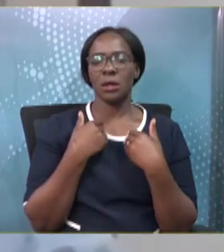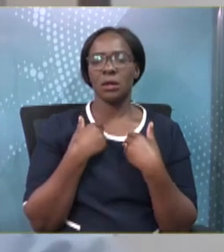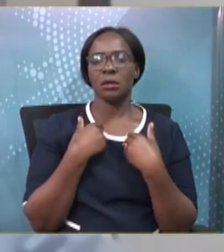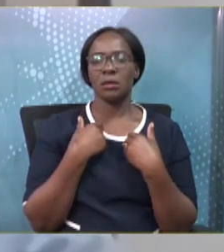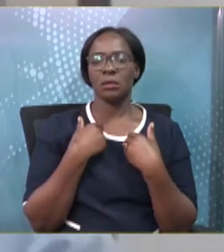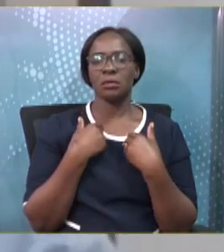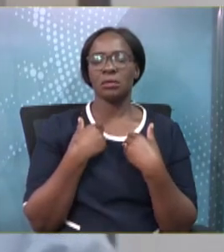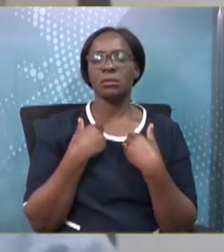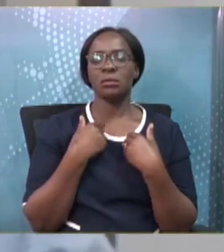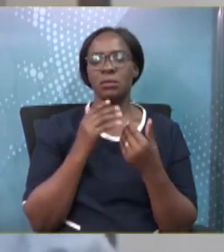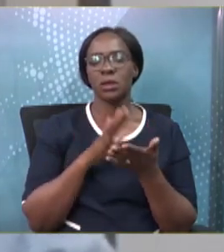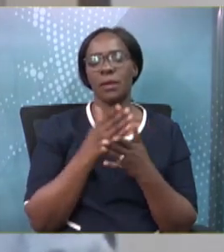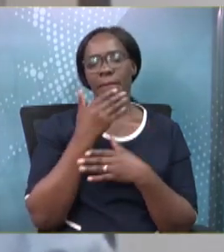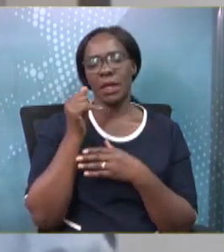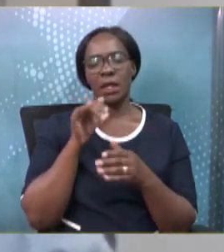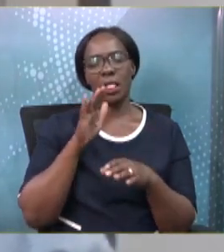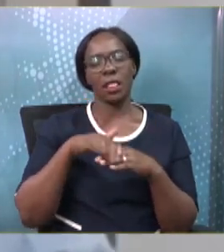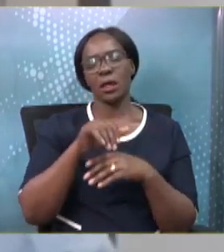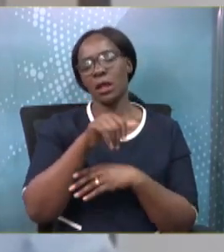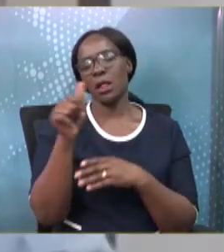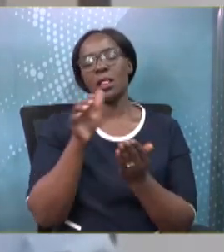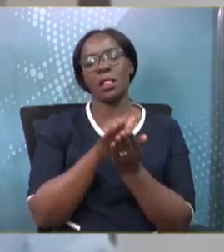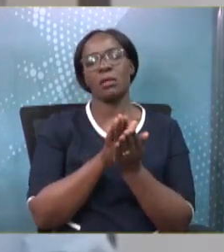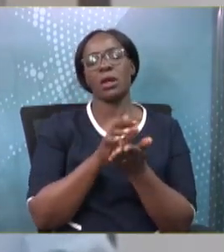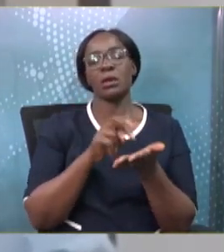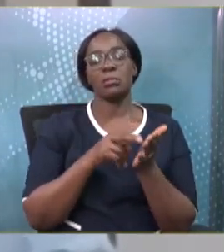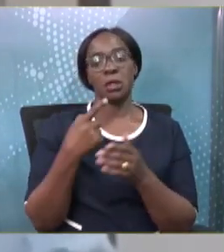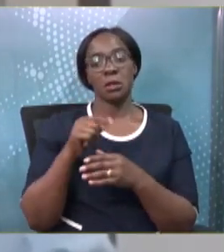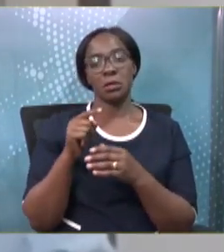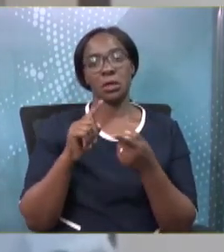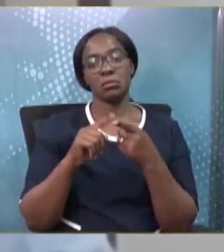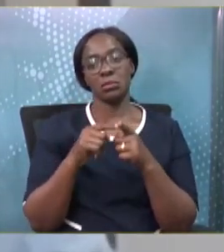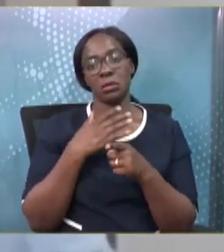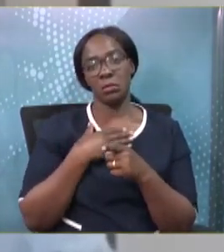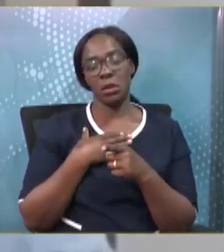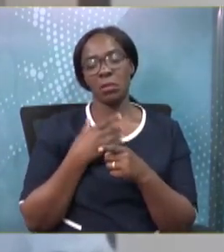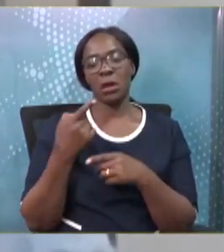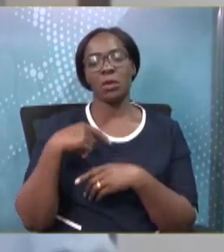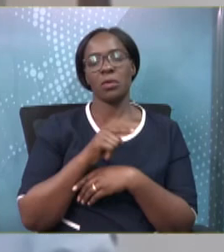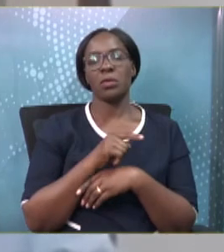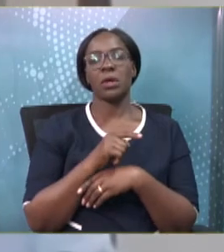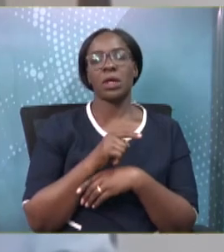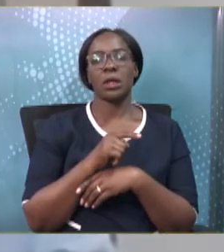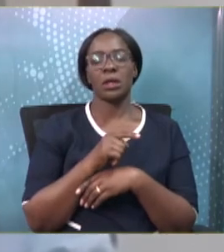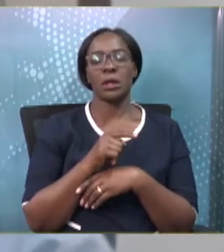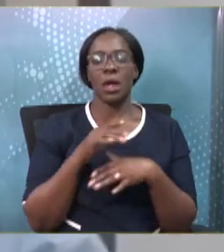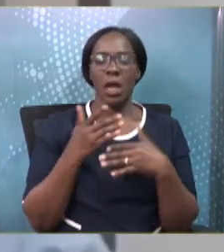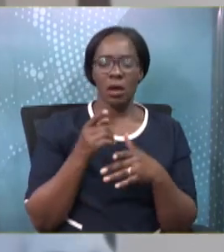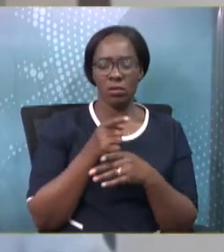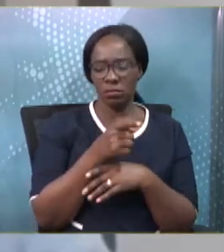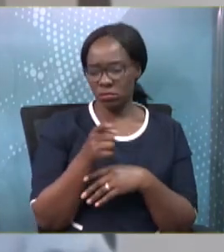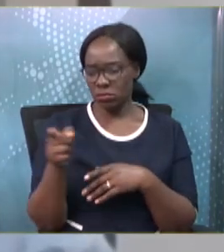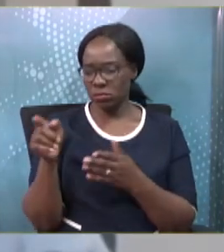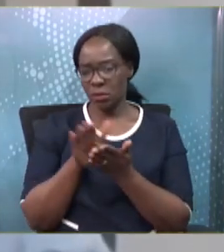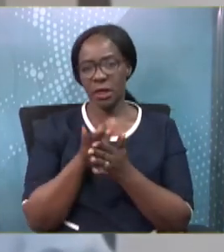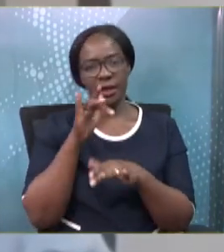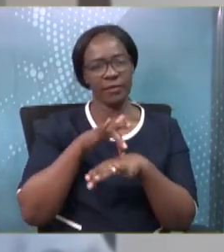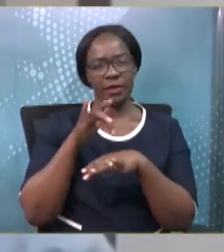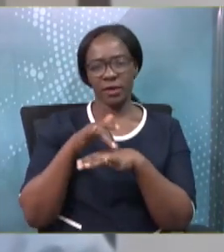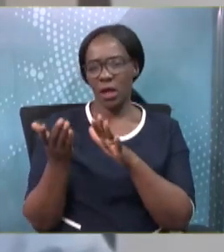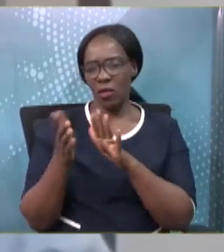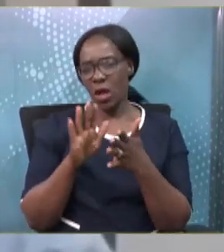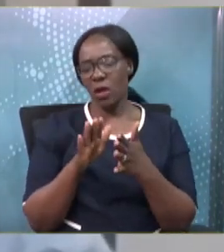taking it better than most banks. So based on our ranking, it's just how these banks have been affected by